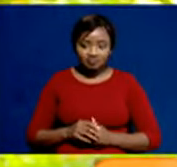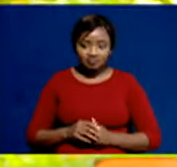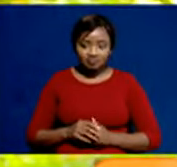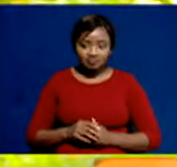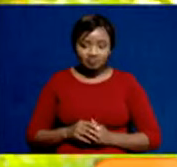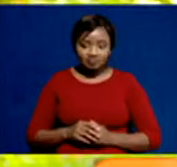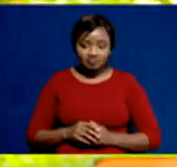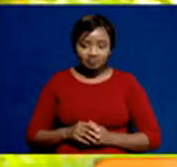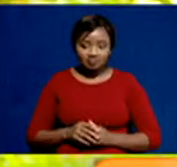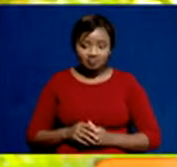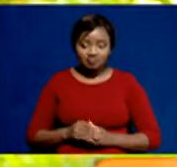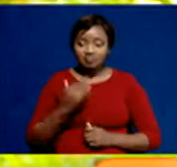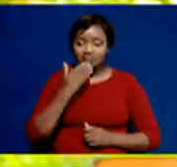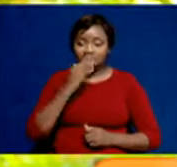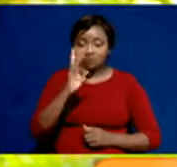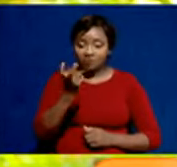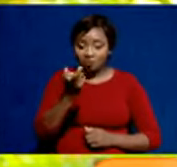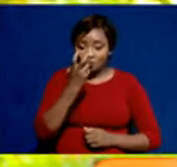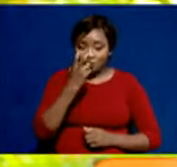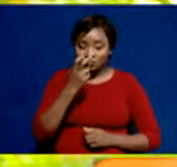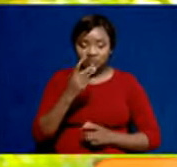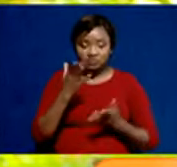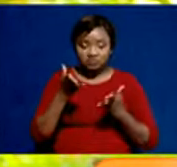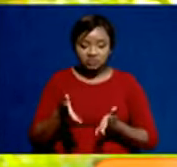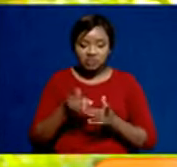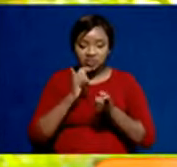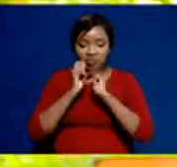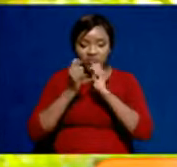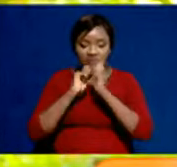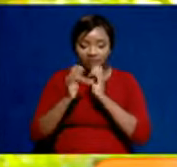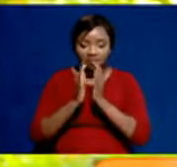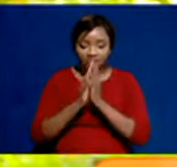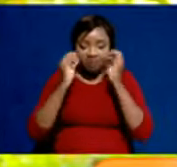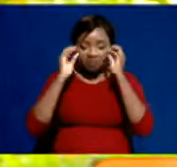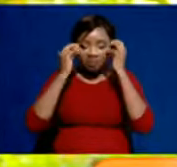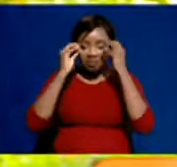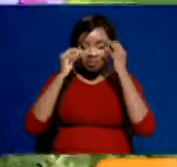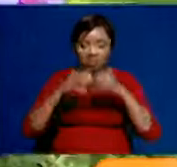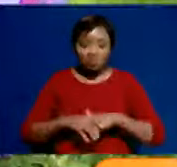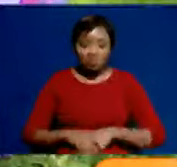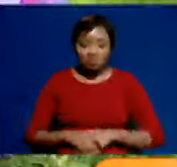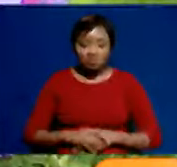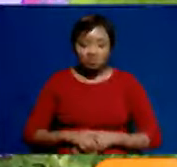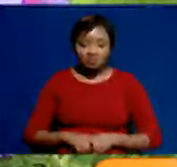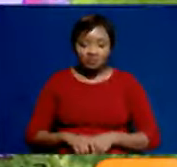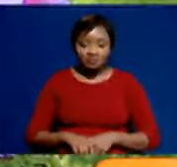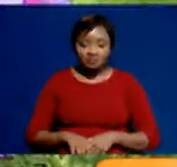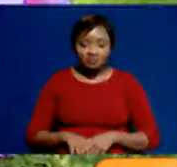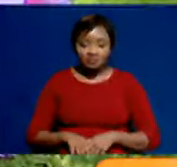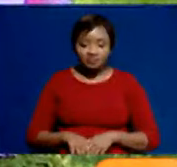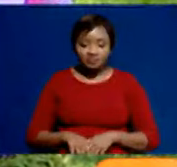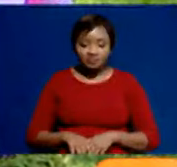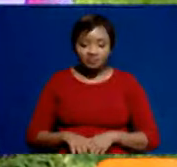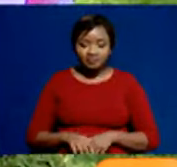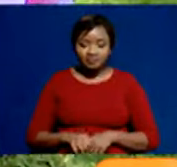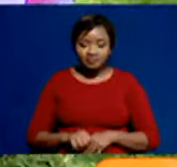the Narc Kenya party leader, that is Martha Karua, and also who was a running mate in the election